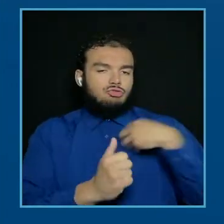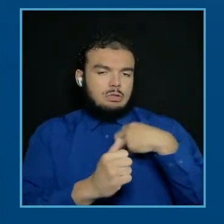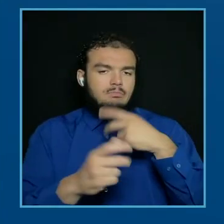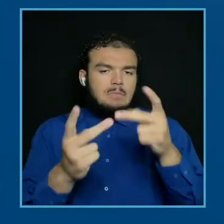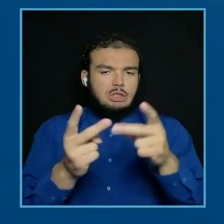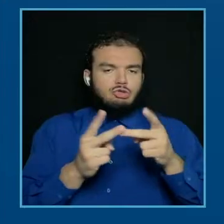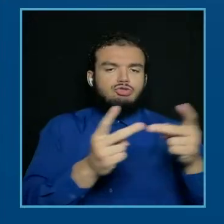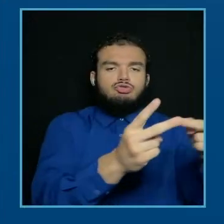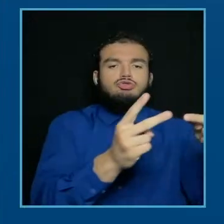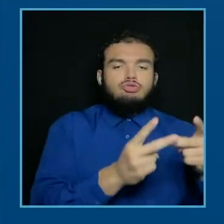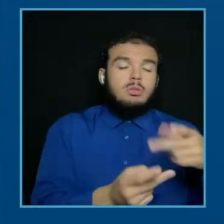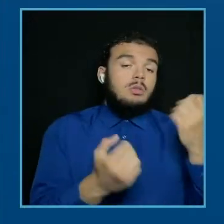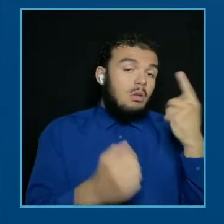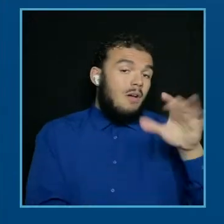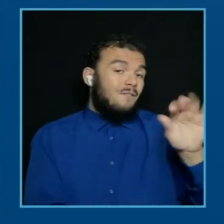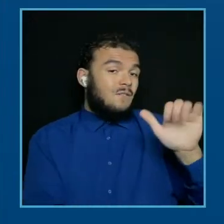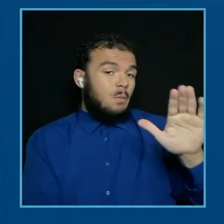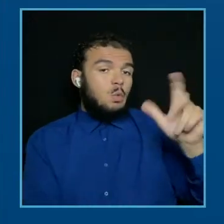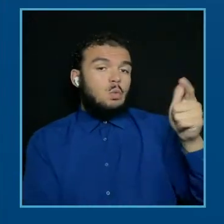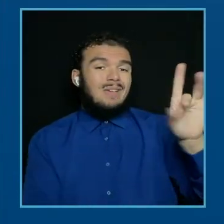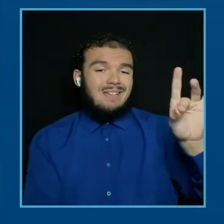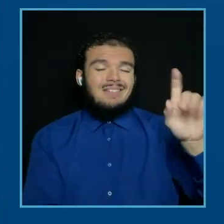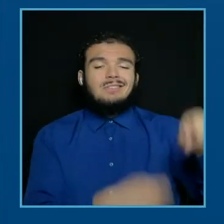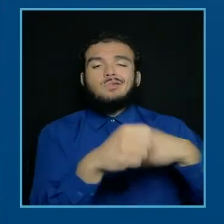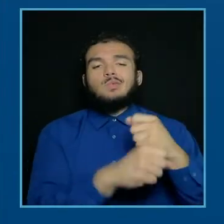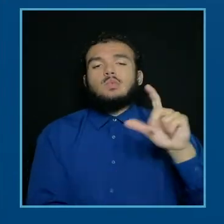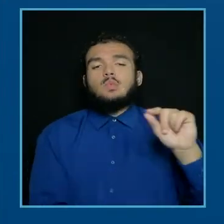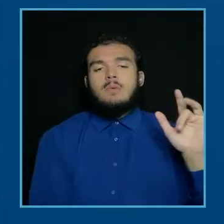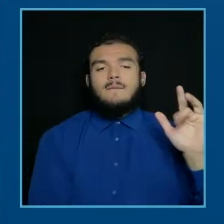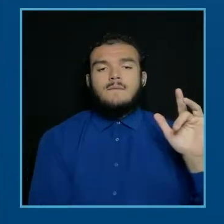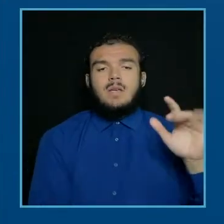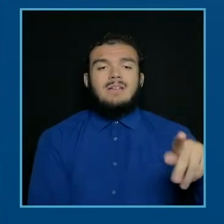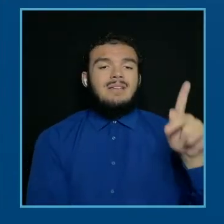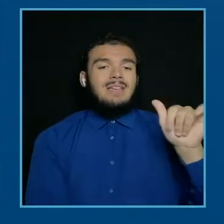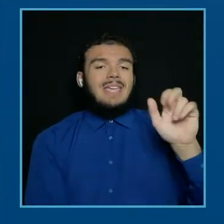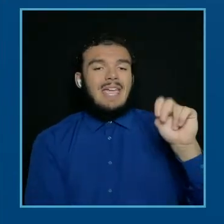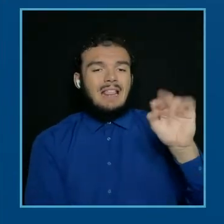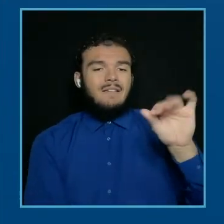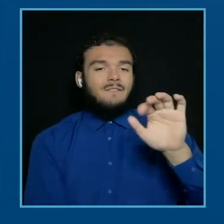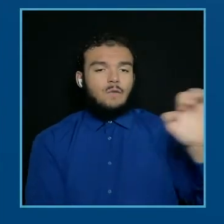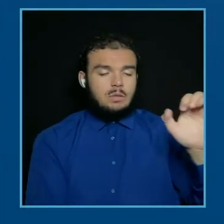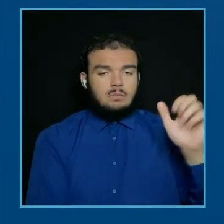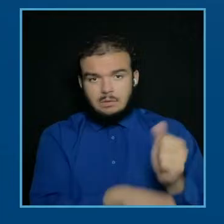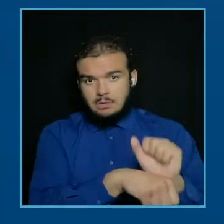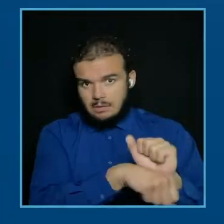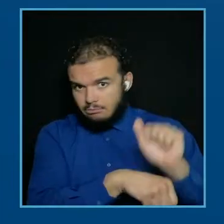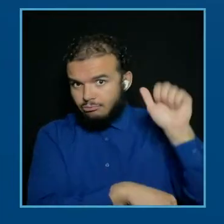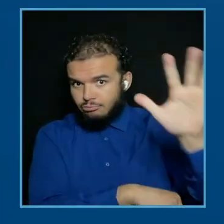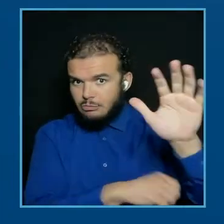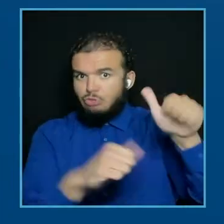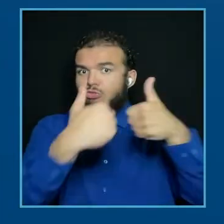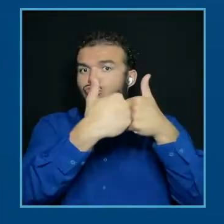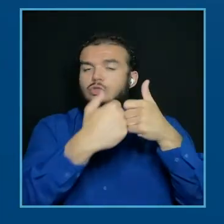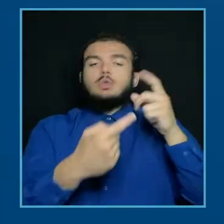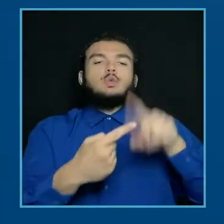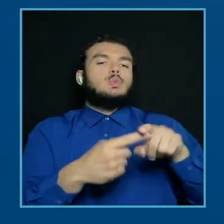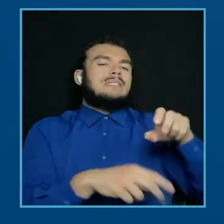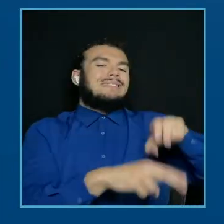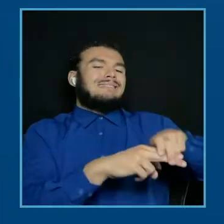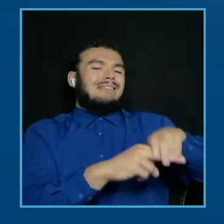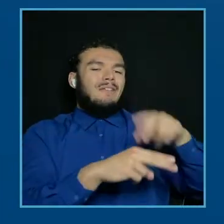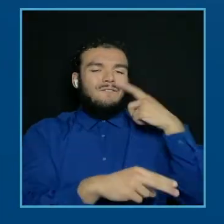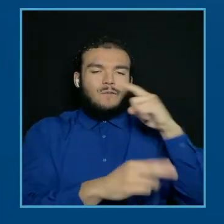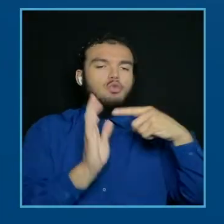On February 28, 2025, Kaylin Free submitted her challenge to the seating of